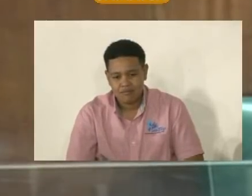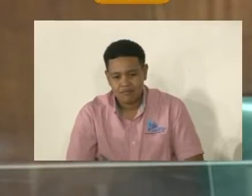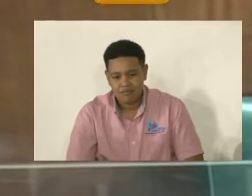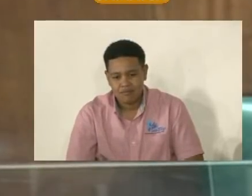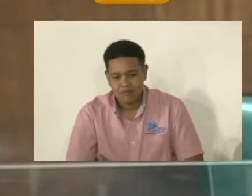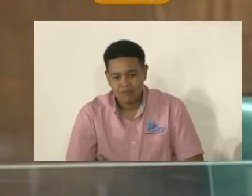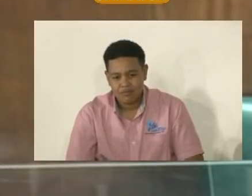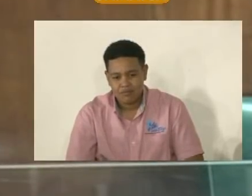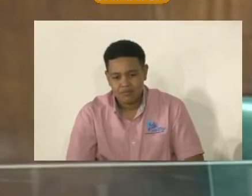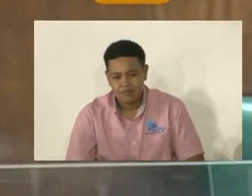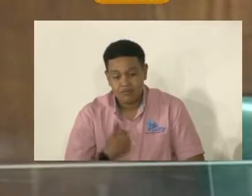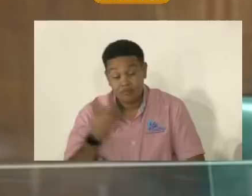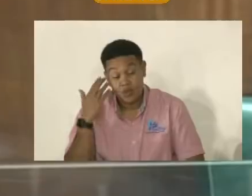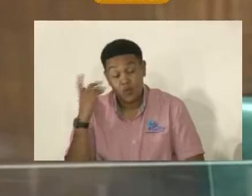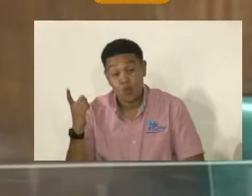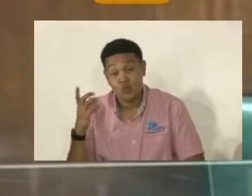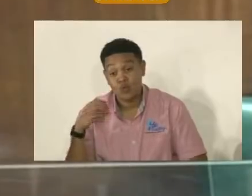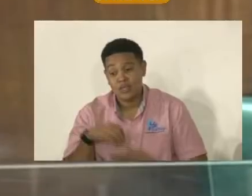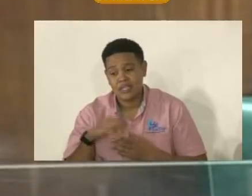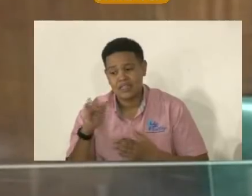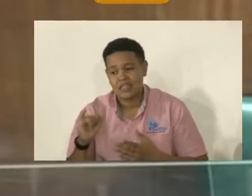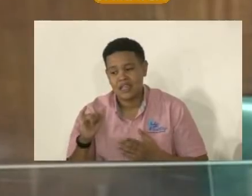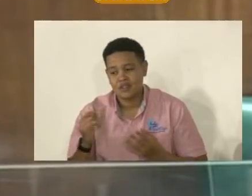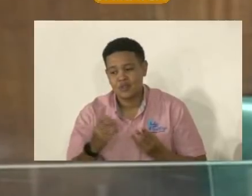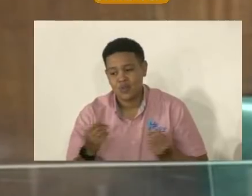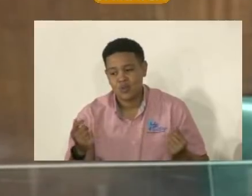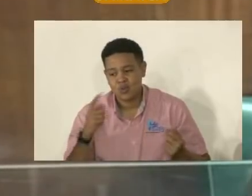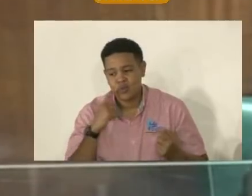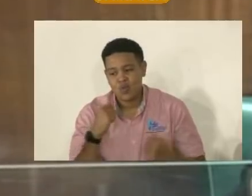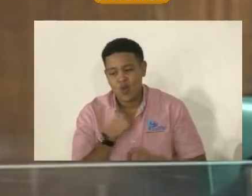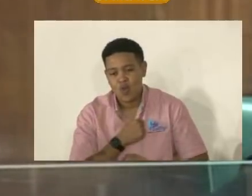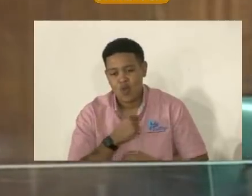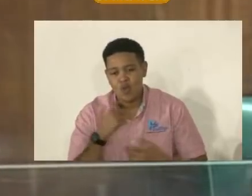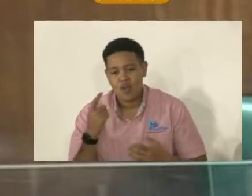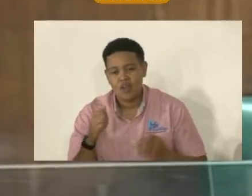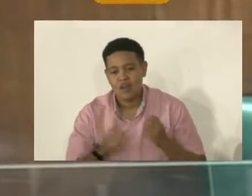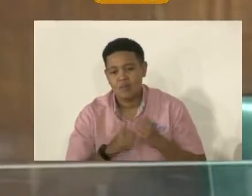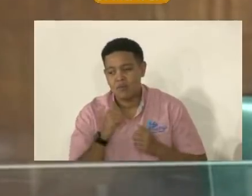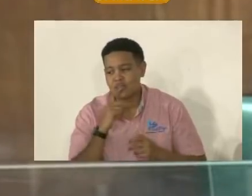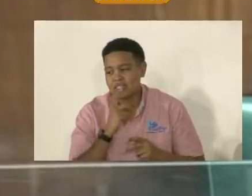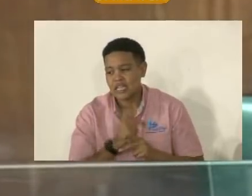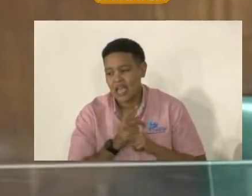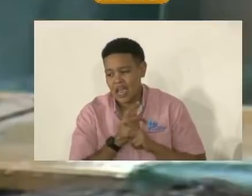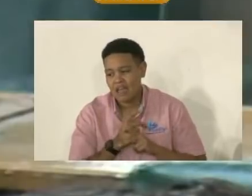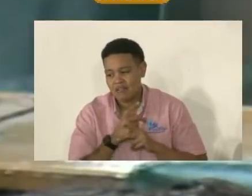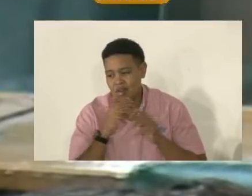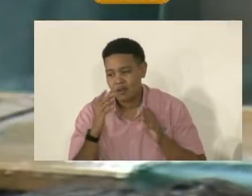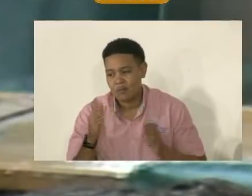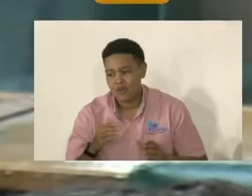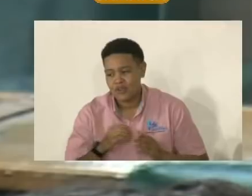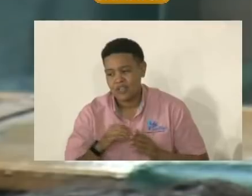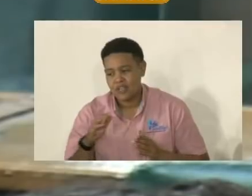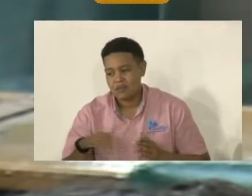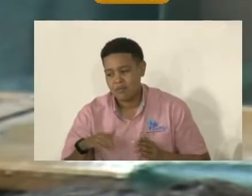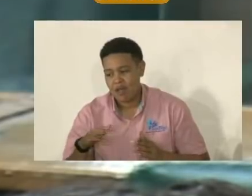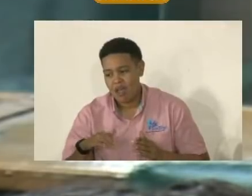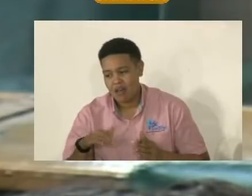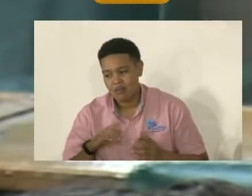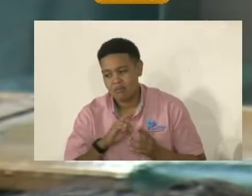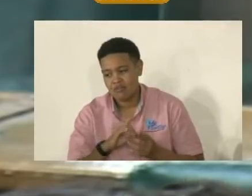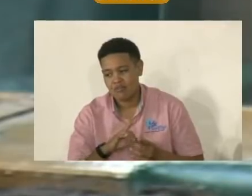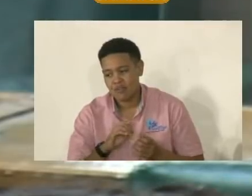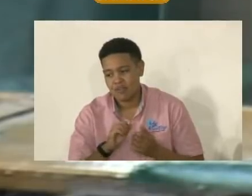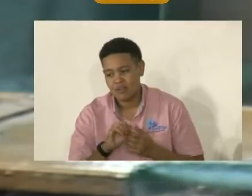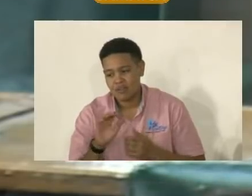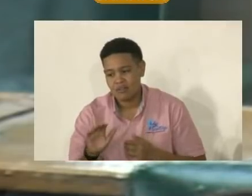been a proponent of vaccination. You are the most careful person in the Parliament with